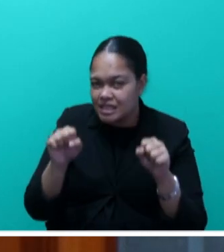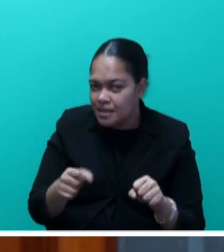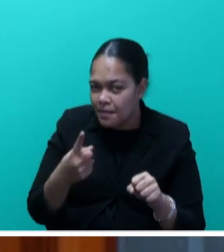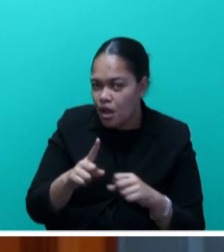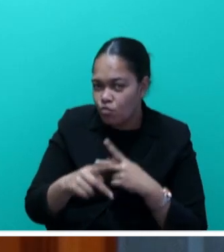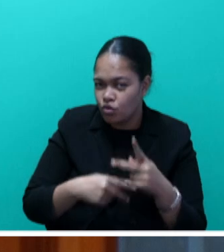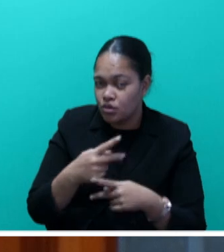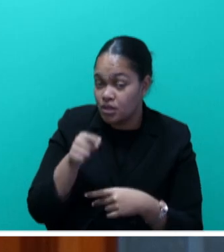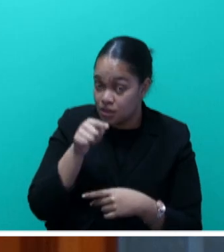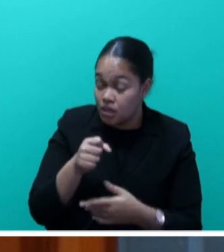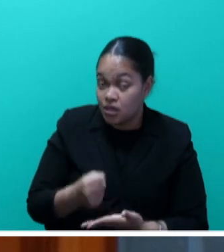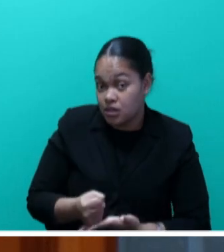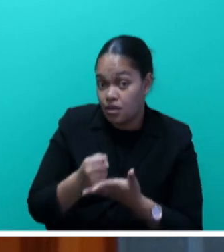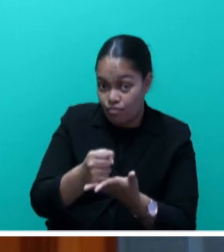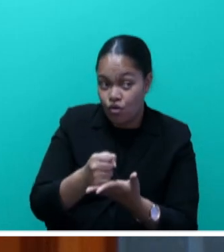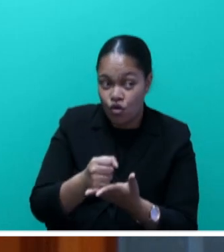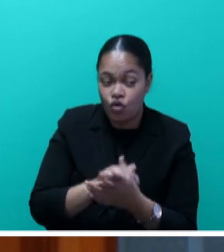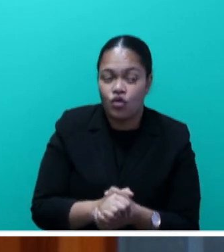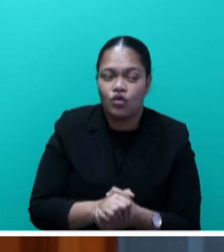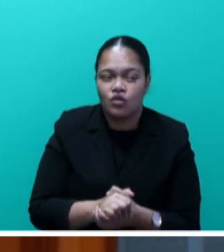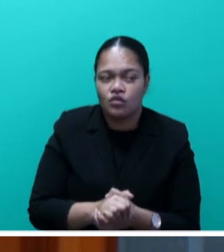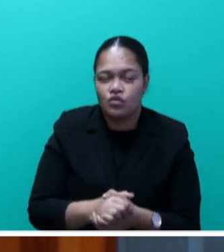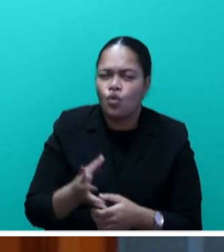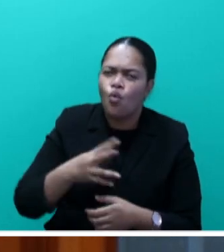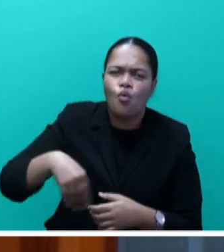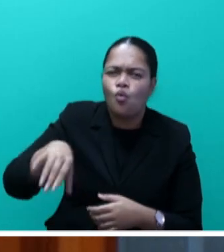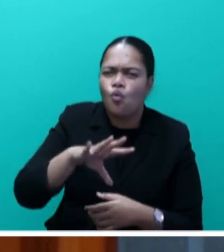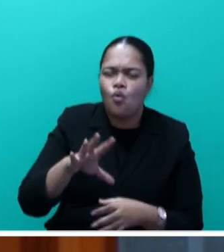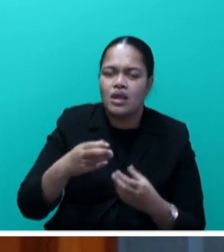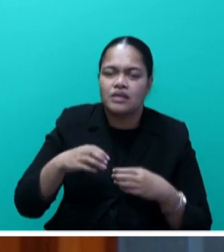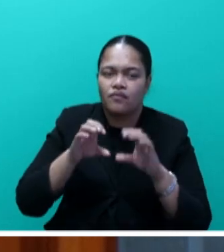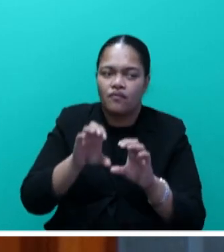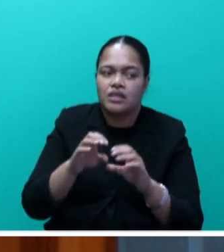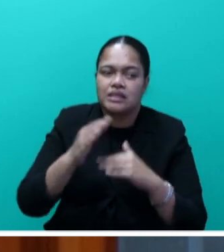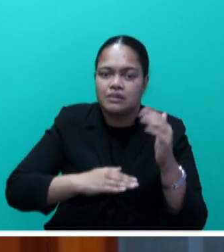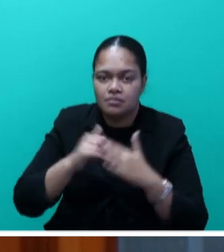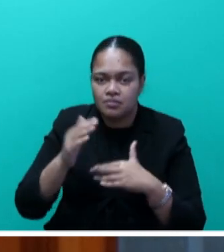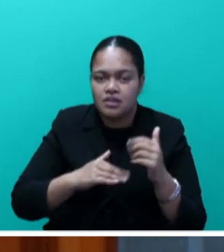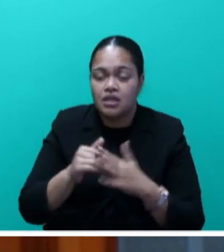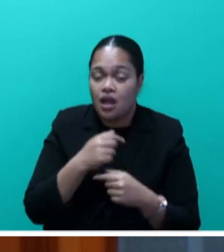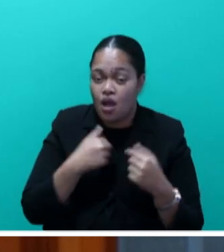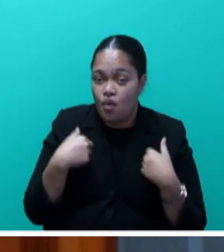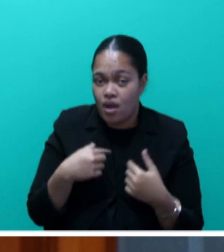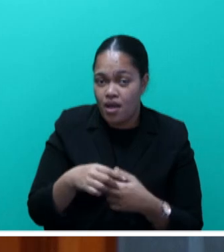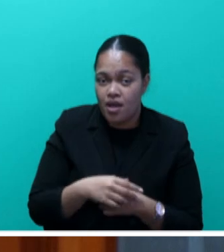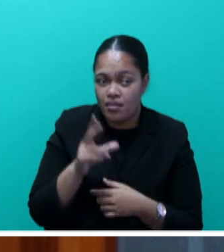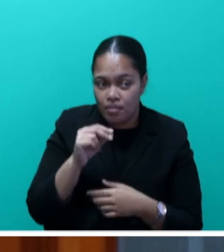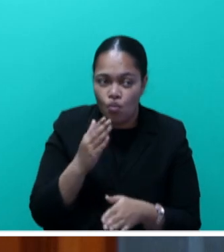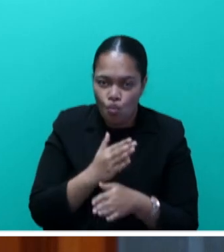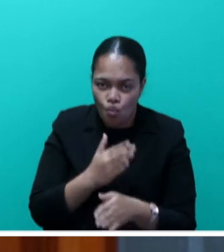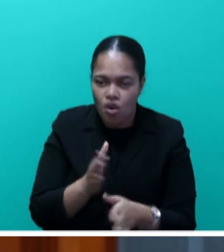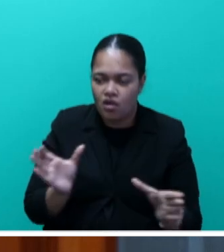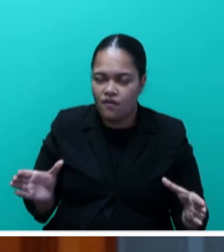This is supported by a modus operandi that also invests in building our capability on our